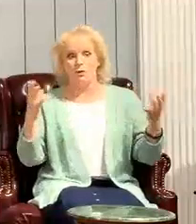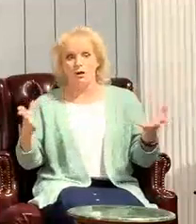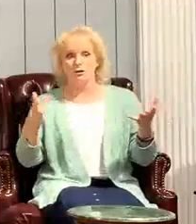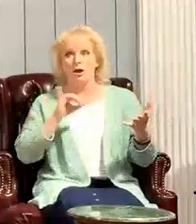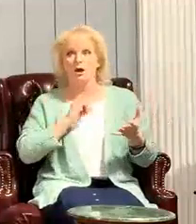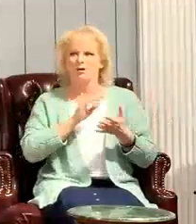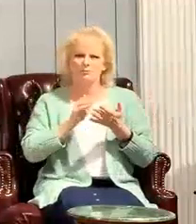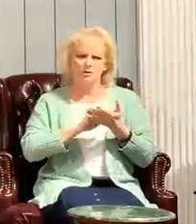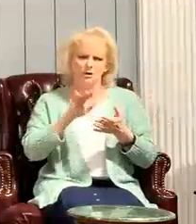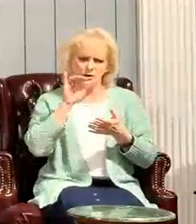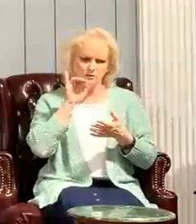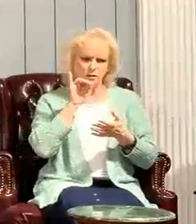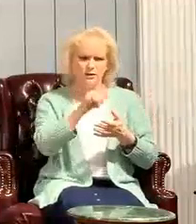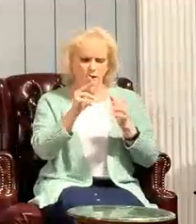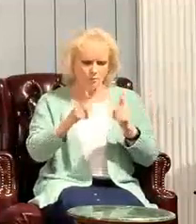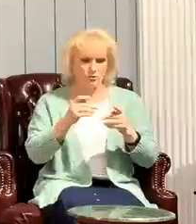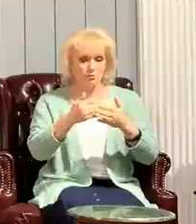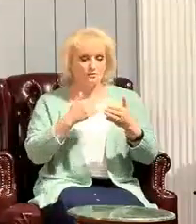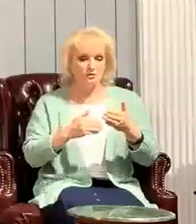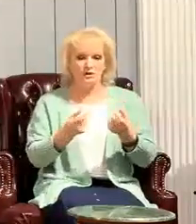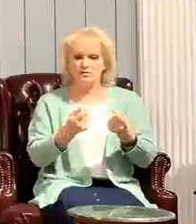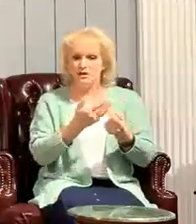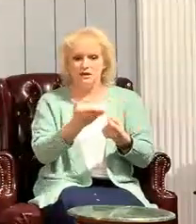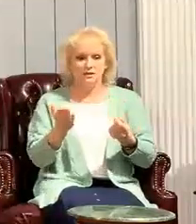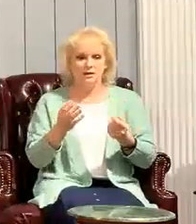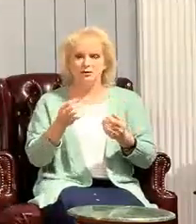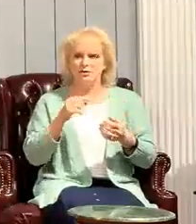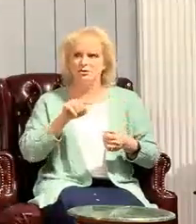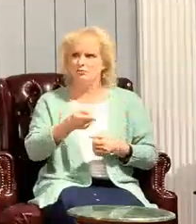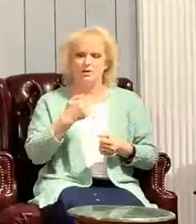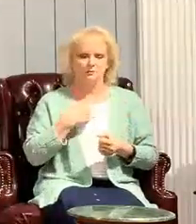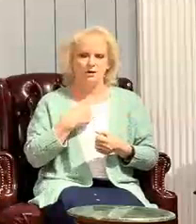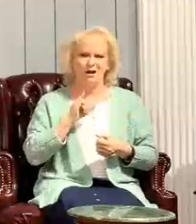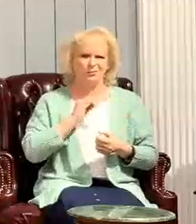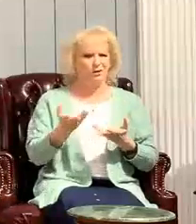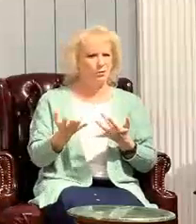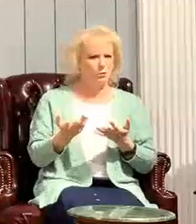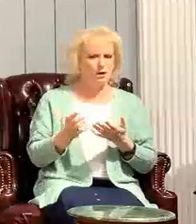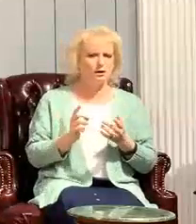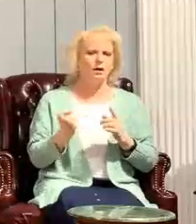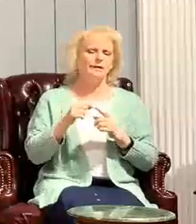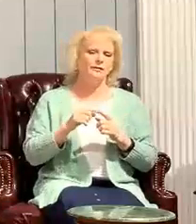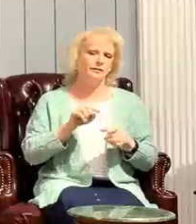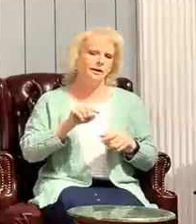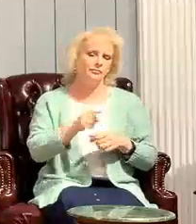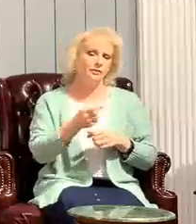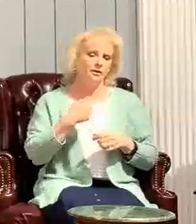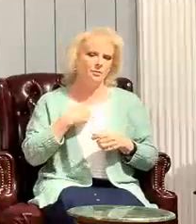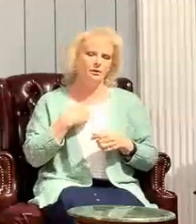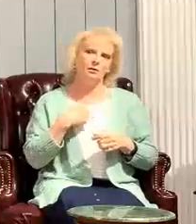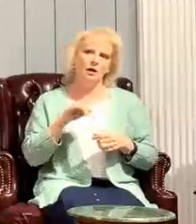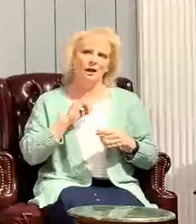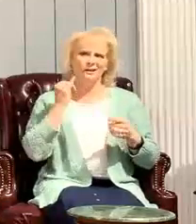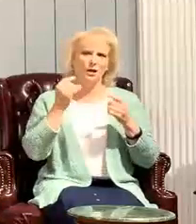I'm going to forgive a person before they've done anything to offend me. I'm not going to wait until they offend me and say, okay, well now, let's see, that offense